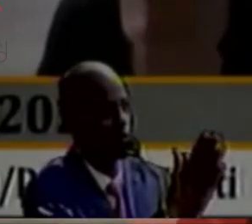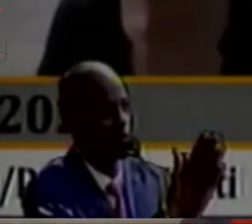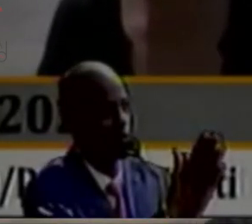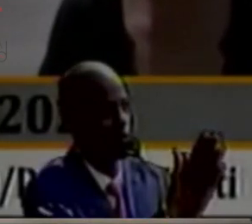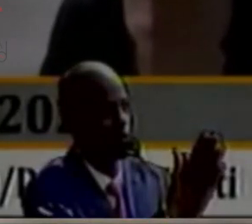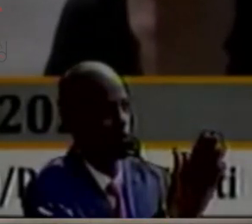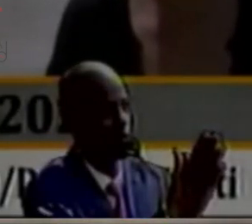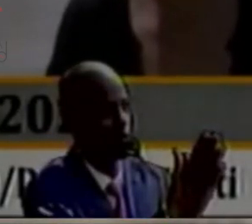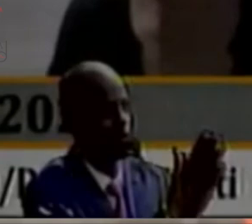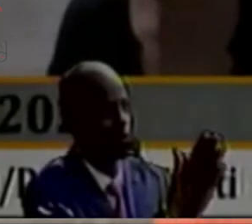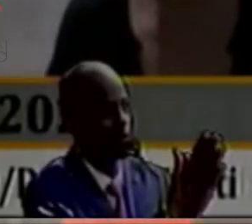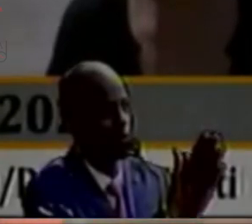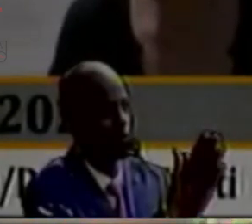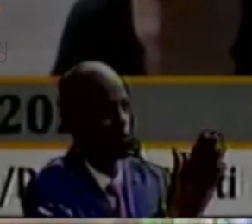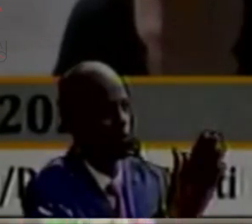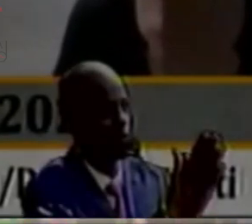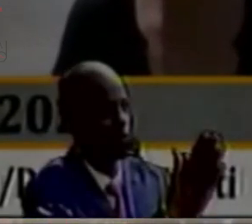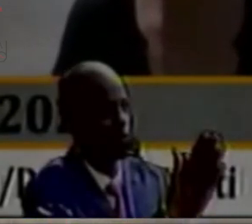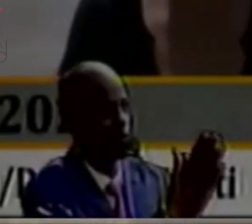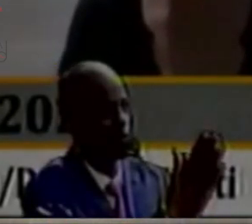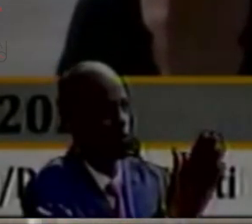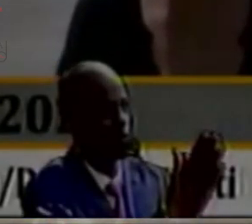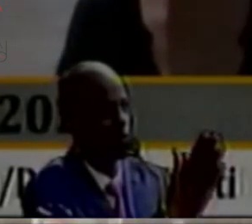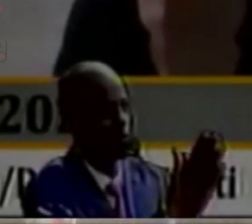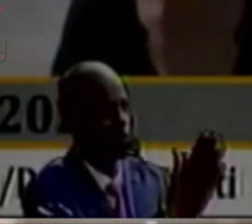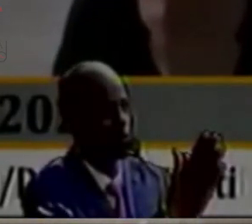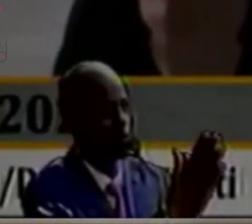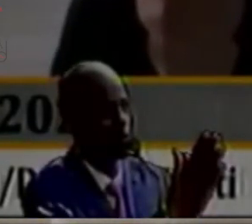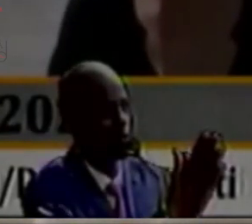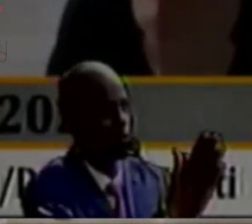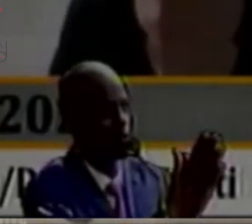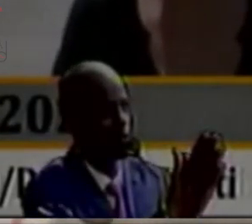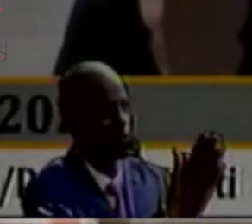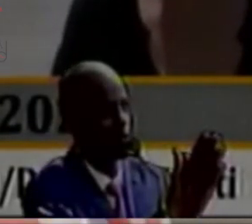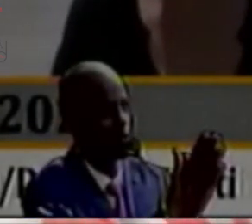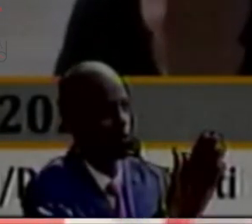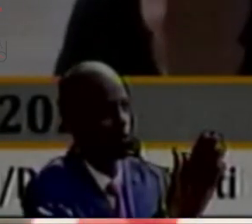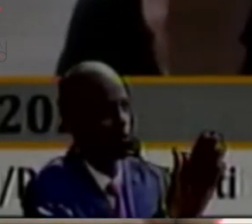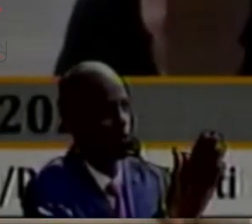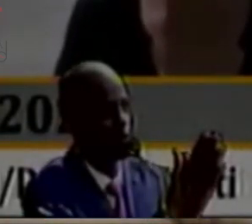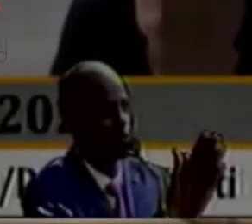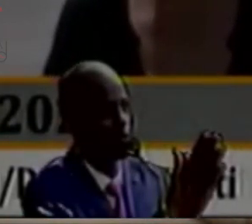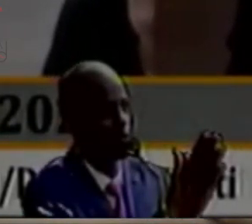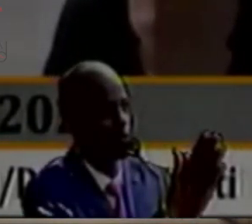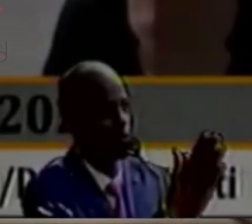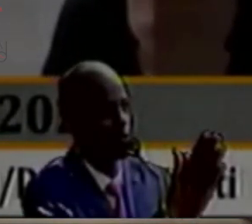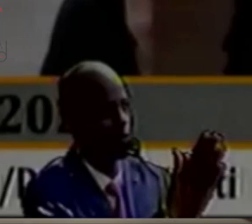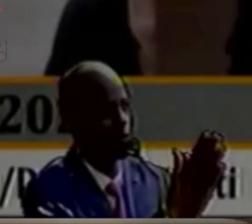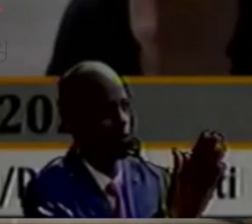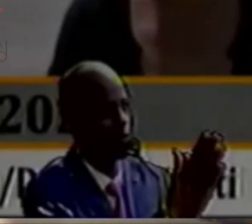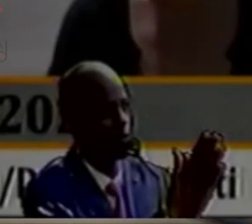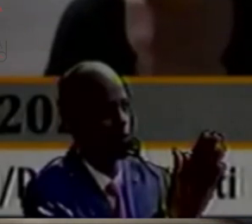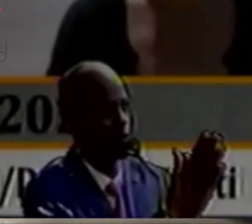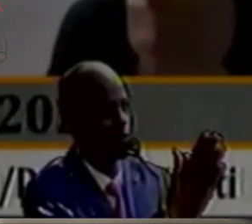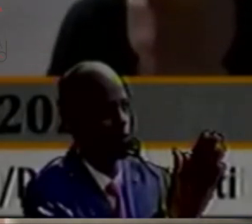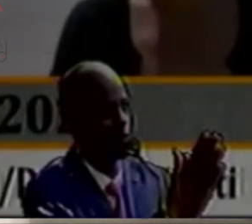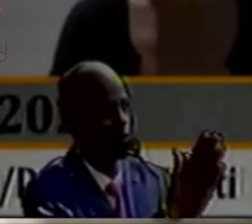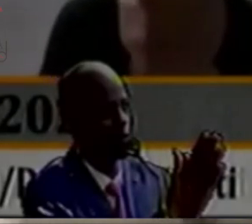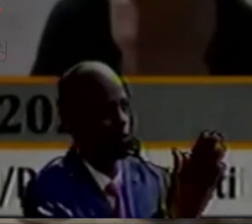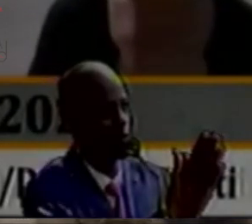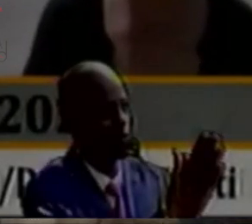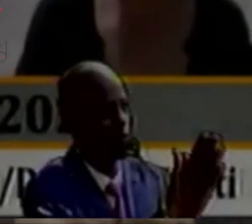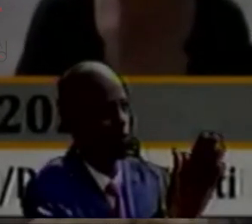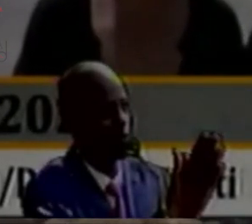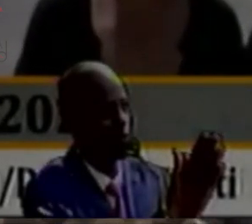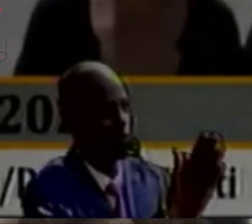the NGOs who are on the ground, the World Food Program and the UN system. But again, once the needs have been identified, trying to